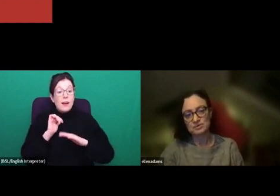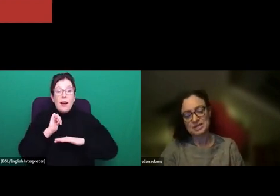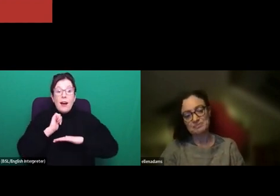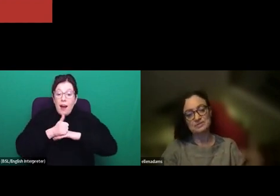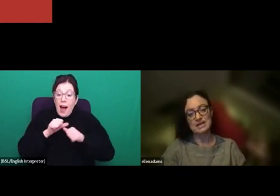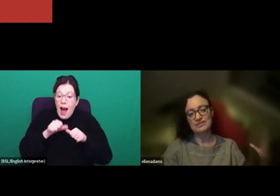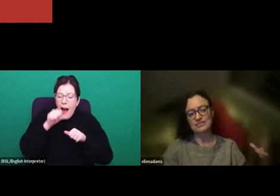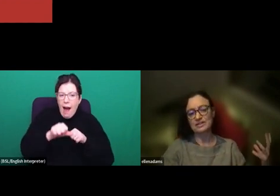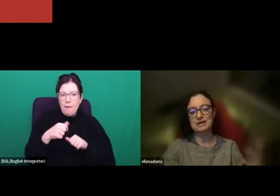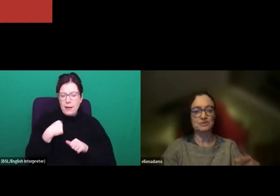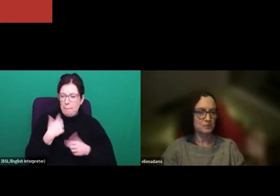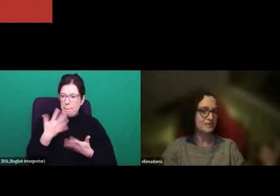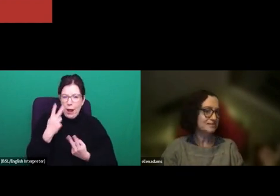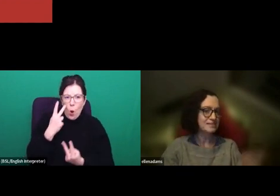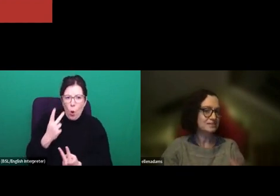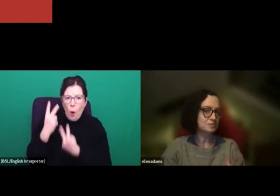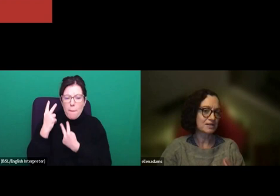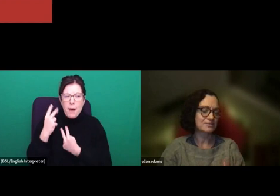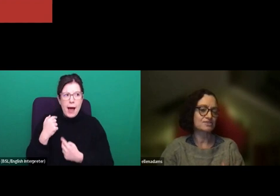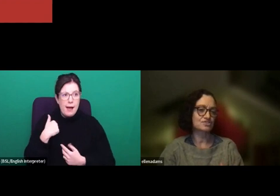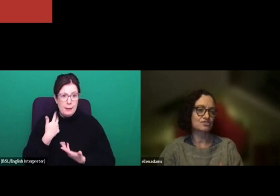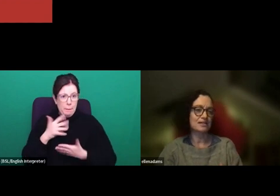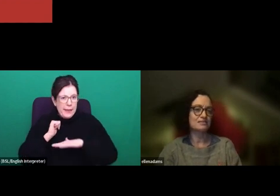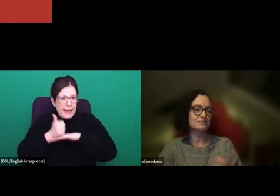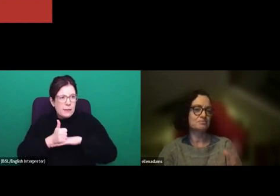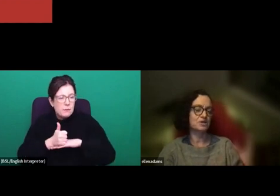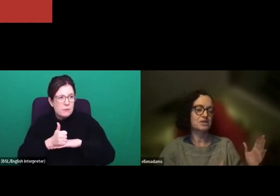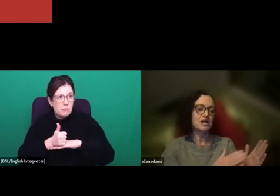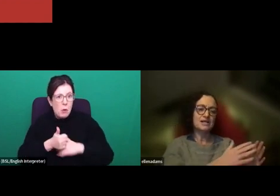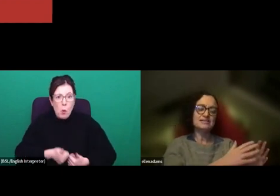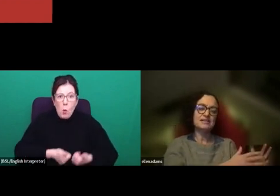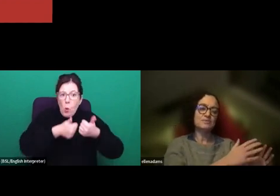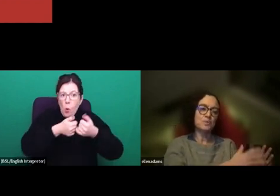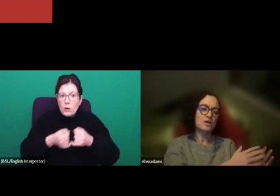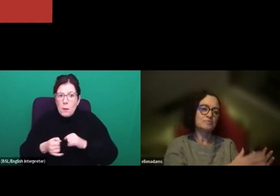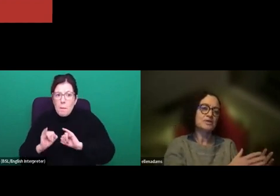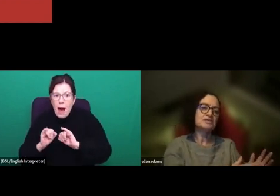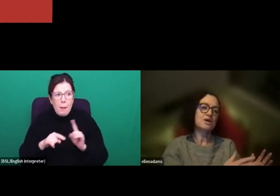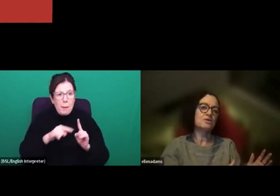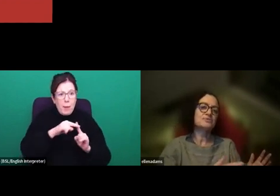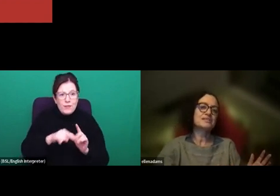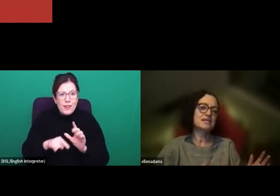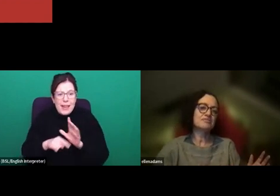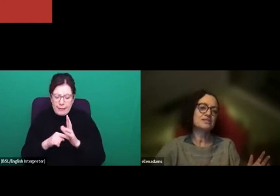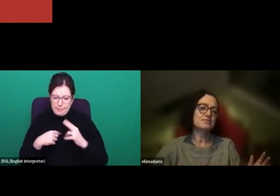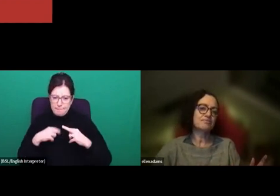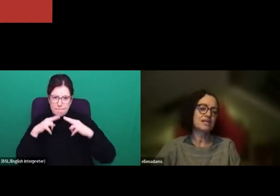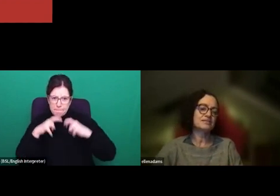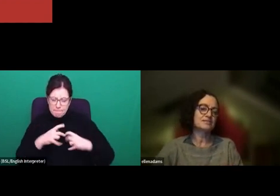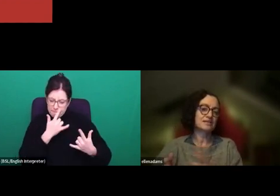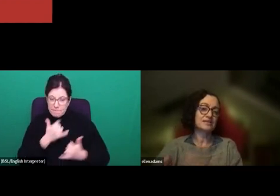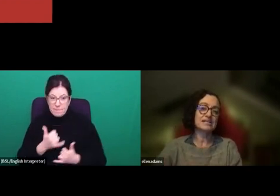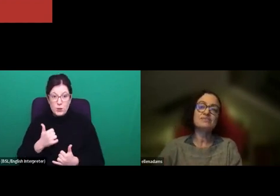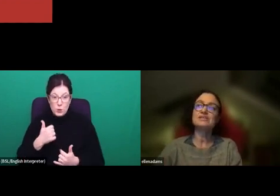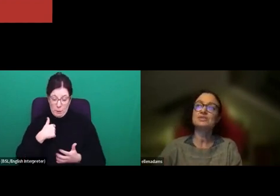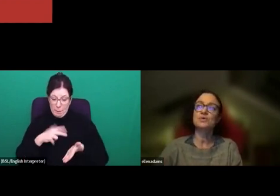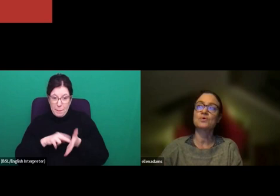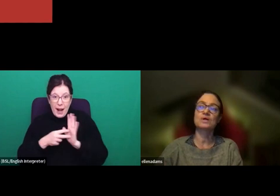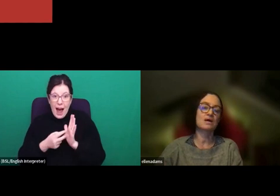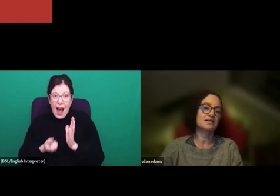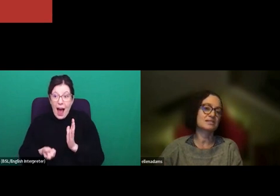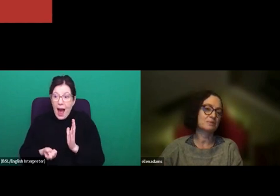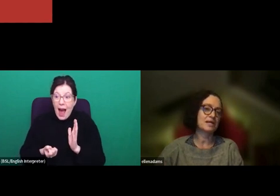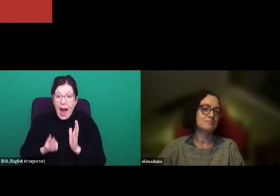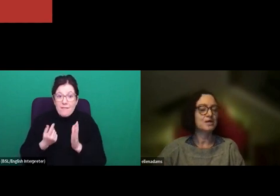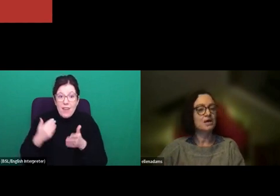reflect on what's happened and think about the weaknesses as well as the strengths. But what I'm doing is a whole series of events. And at the end of this